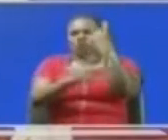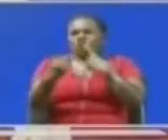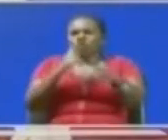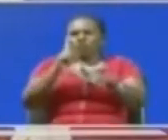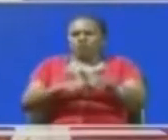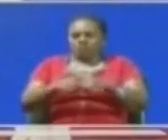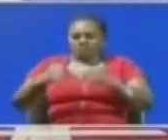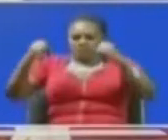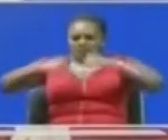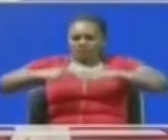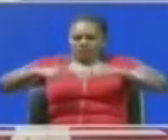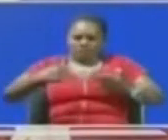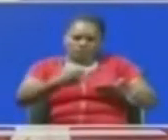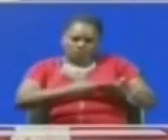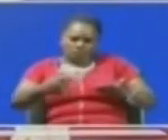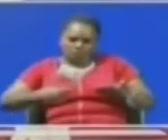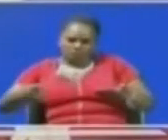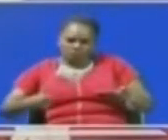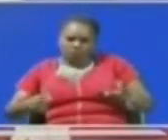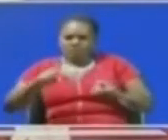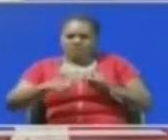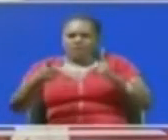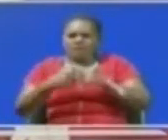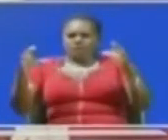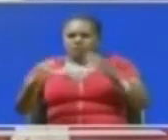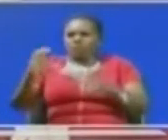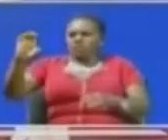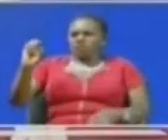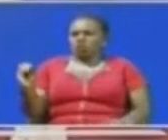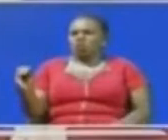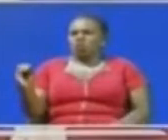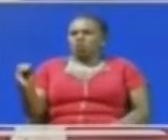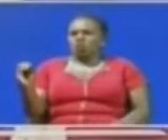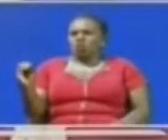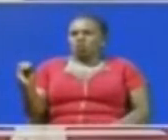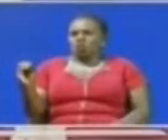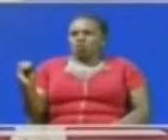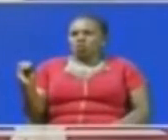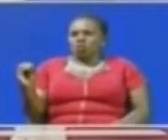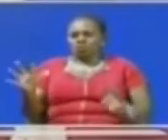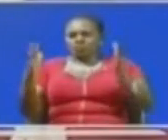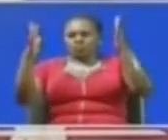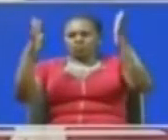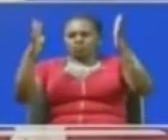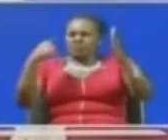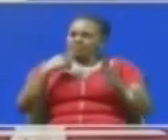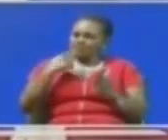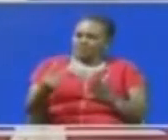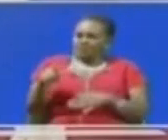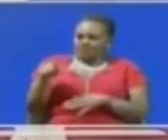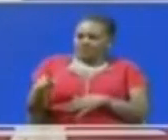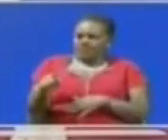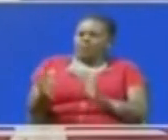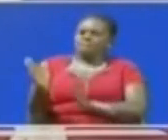speaking during the signing of a collaboration agreement. Standard Media Group CEO Orlando Liomu lauded the pact, citing that it was